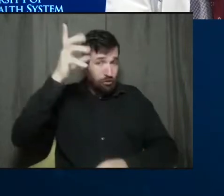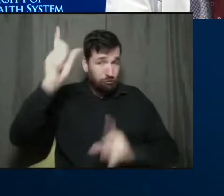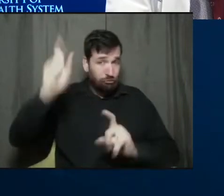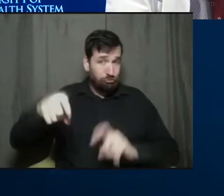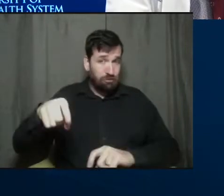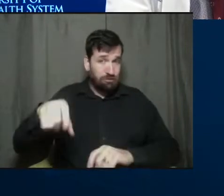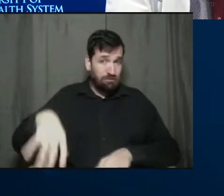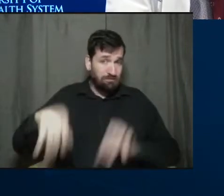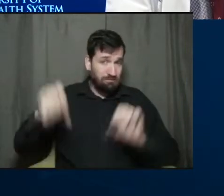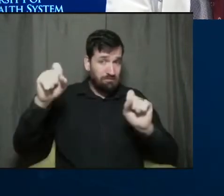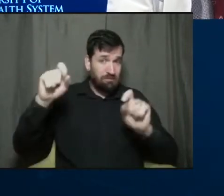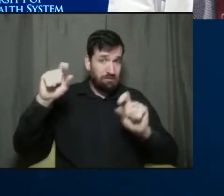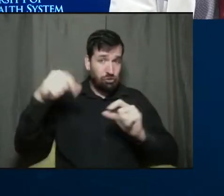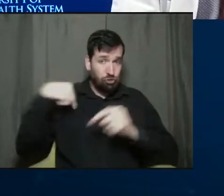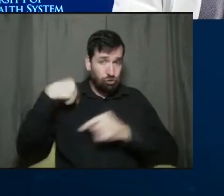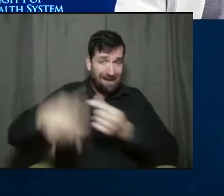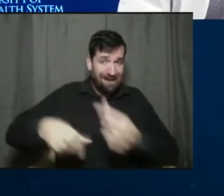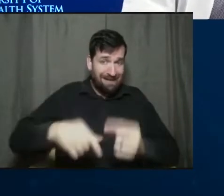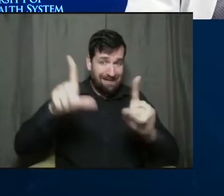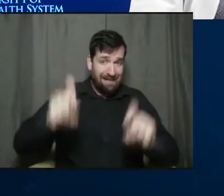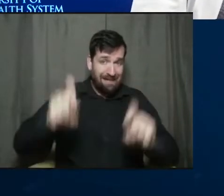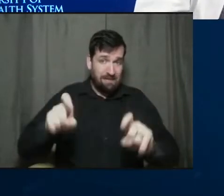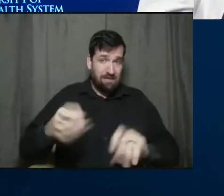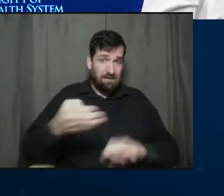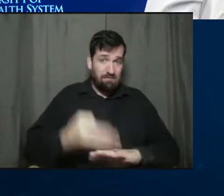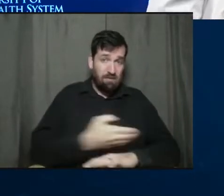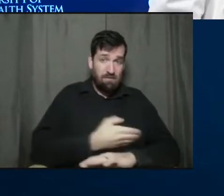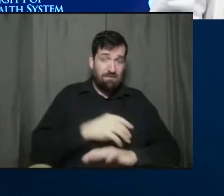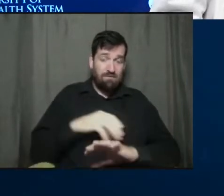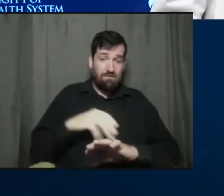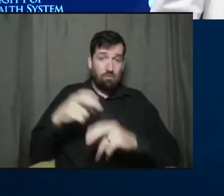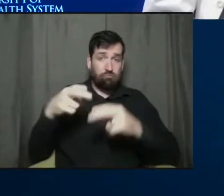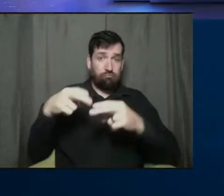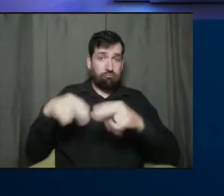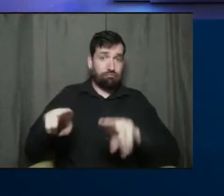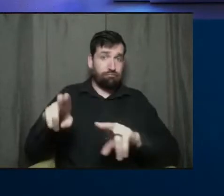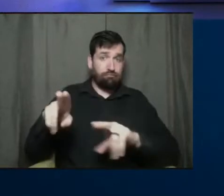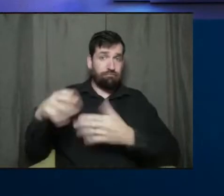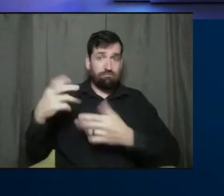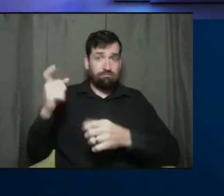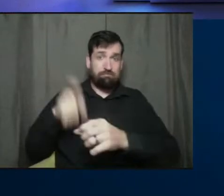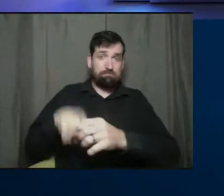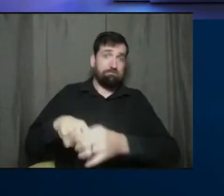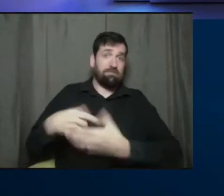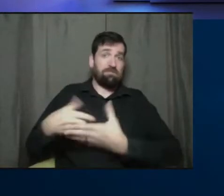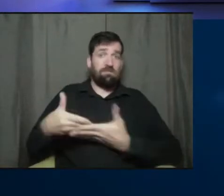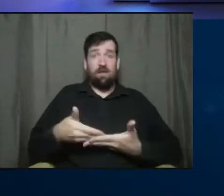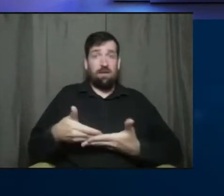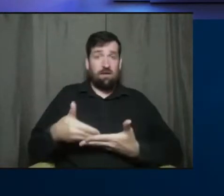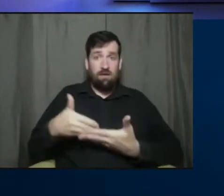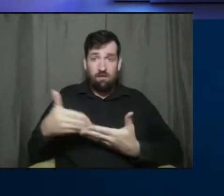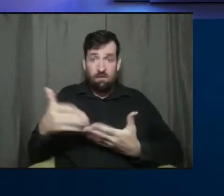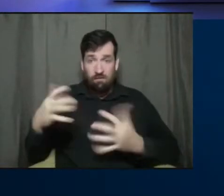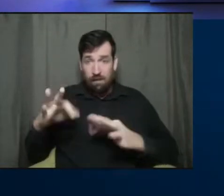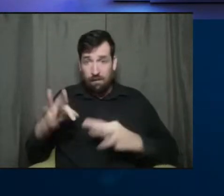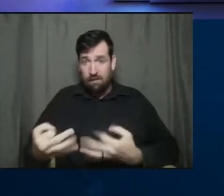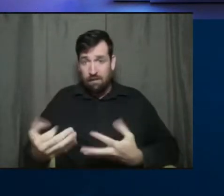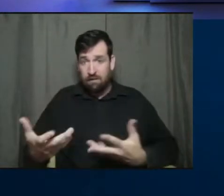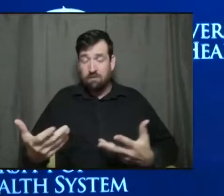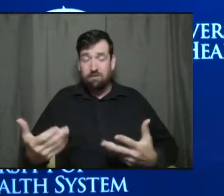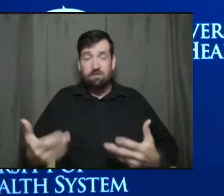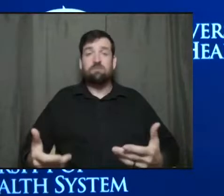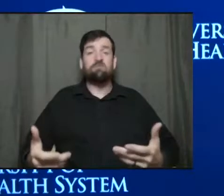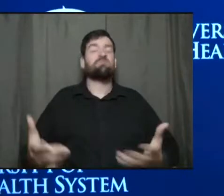start a family? Would that be necessary? Would that change anything? I would say that, and we'll listen to everybody here,